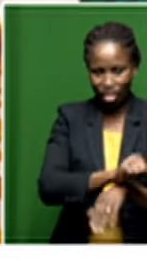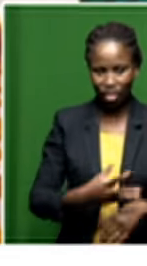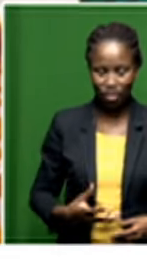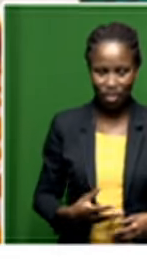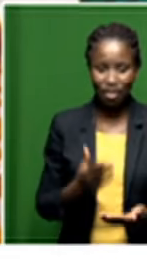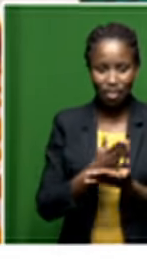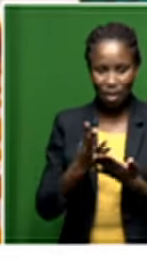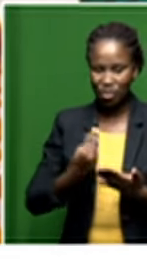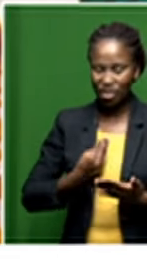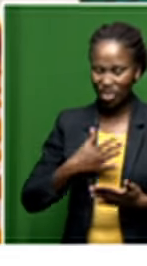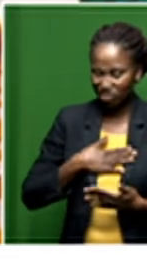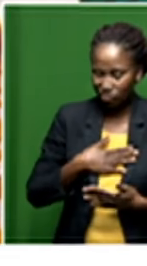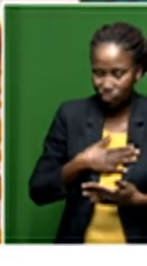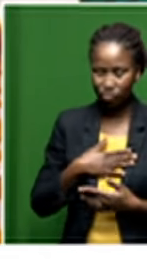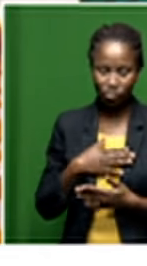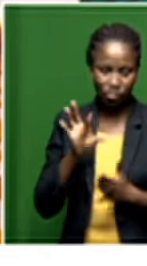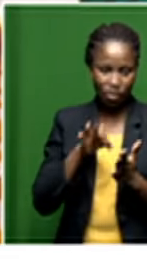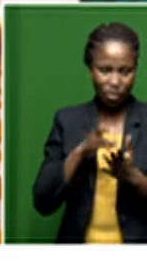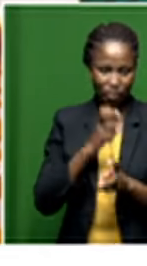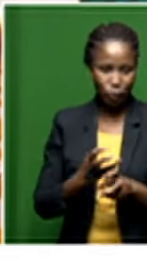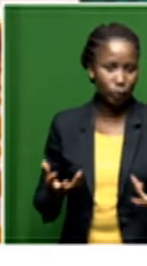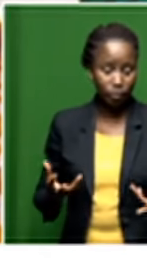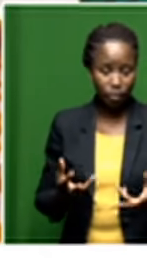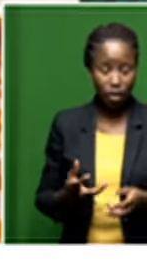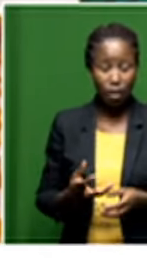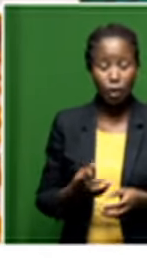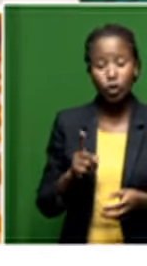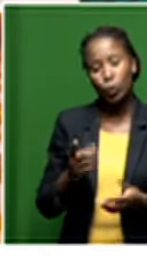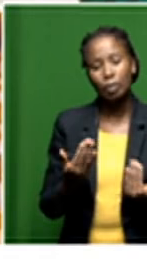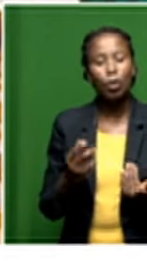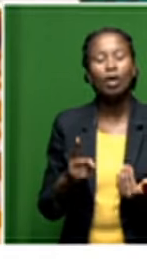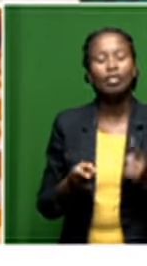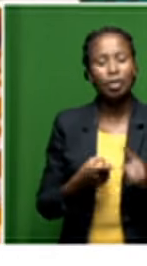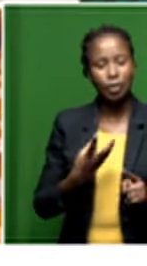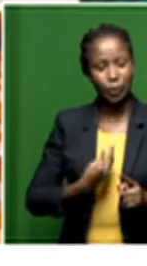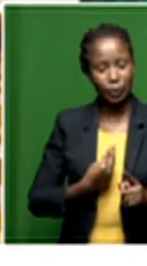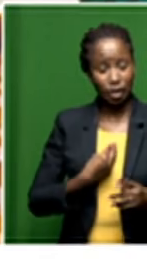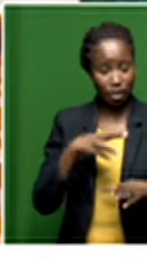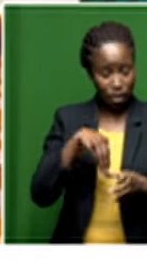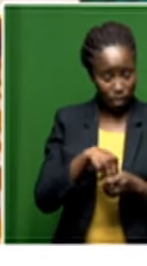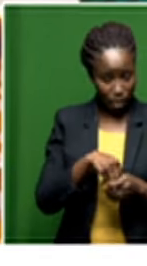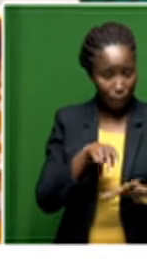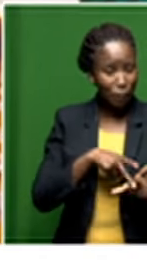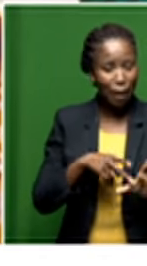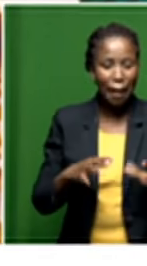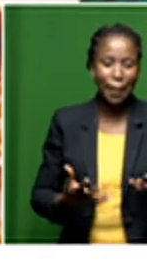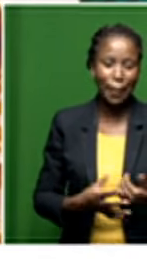want to bother voting? What are your expectations for the youth's participation in these municipal